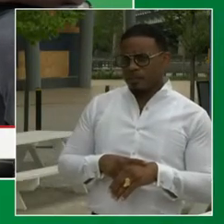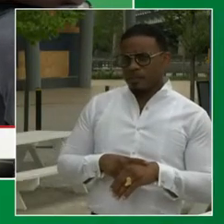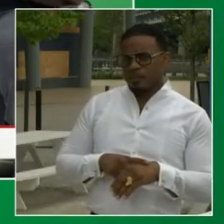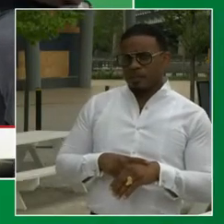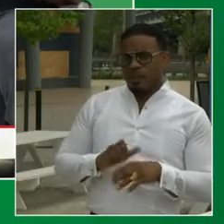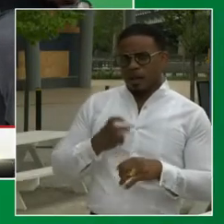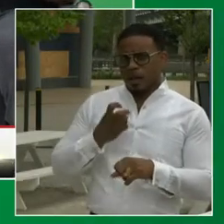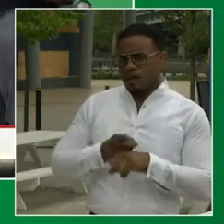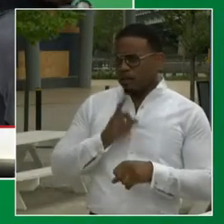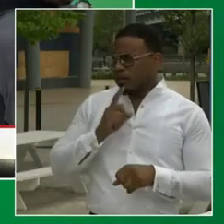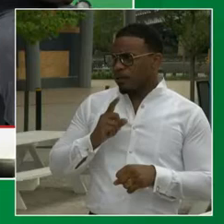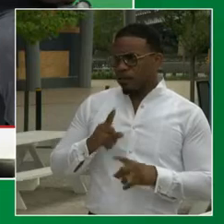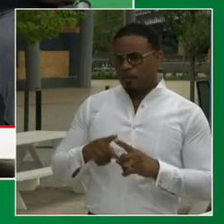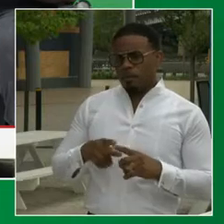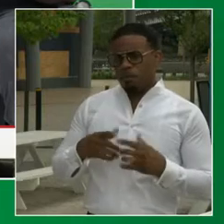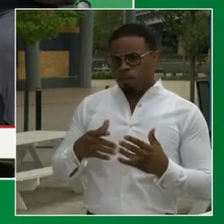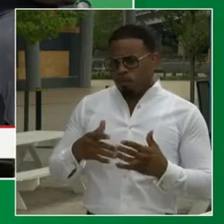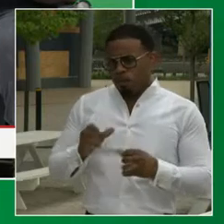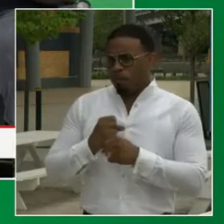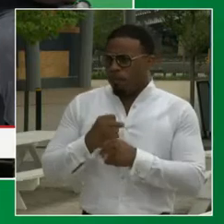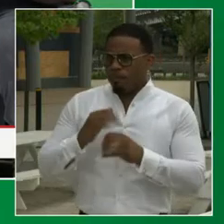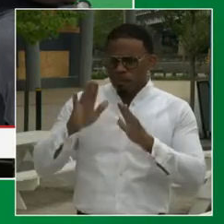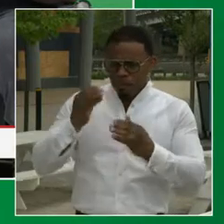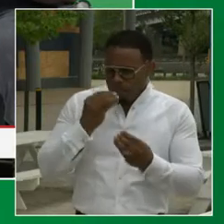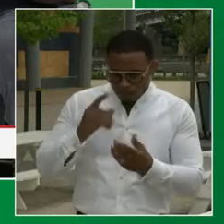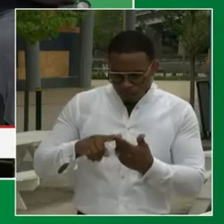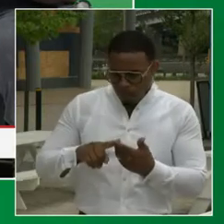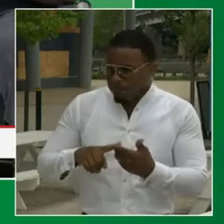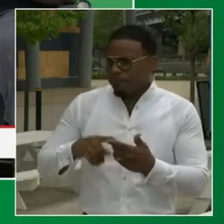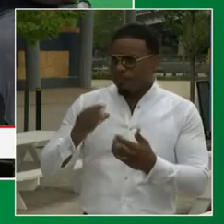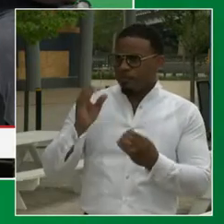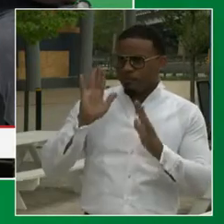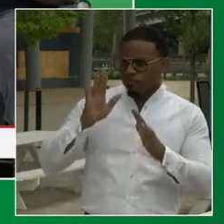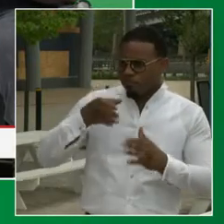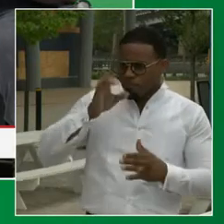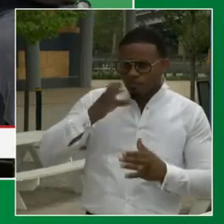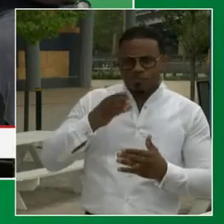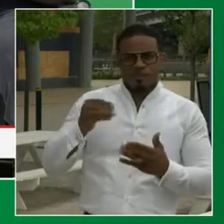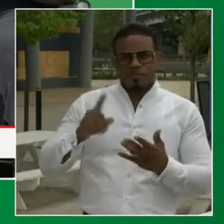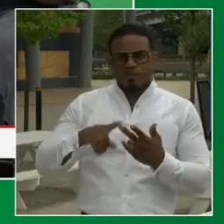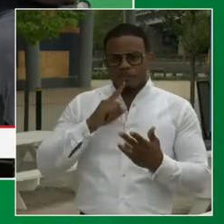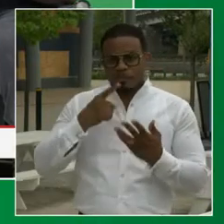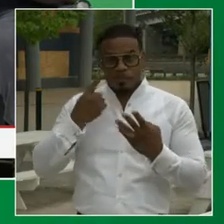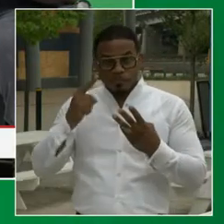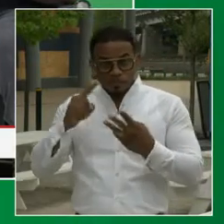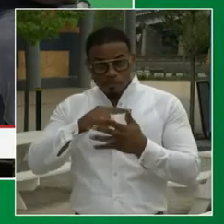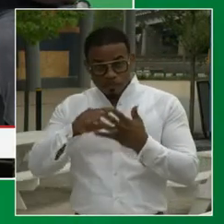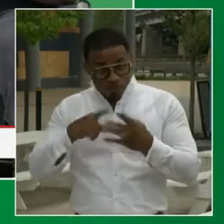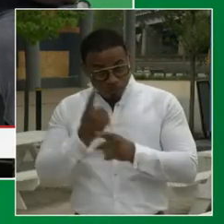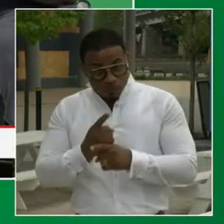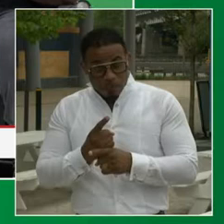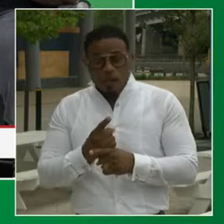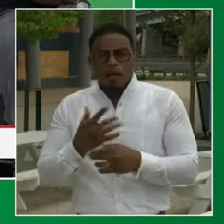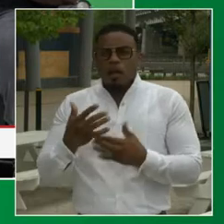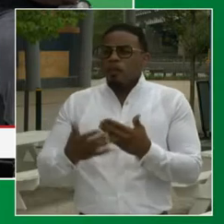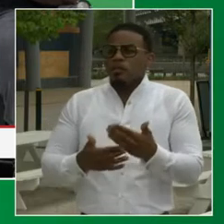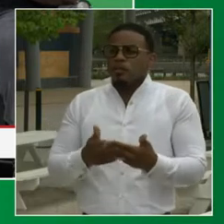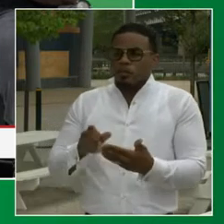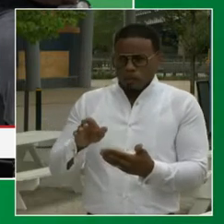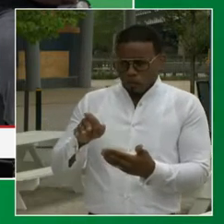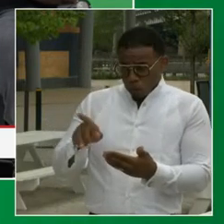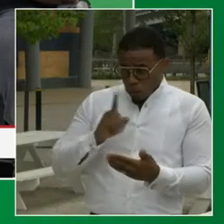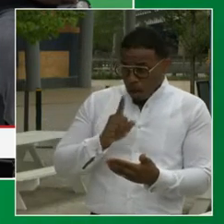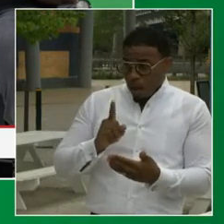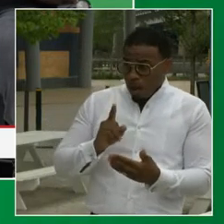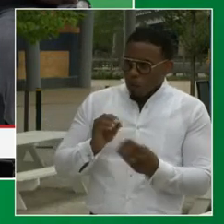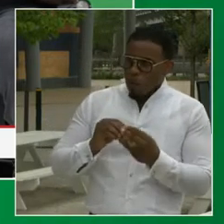it is to create great food, create great beverages, and to be successful, right? So you are